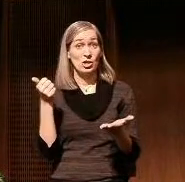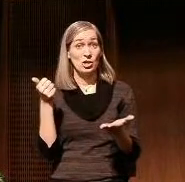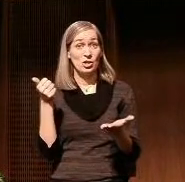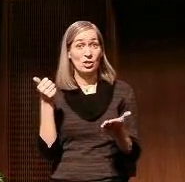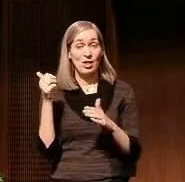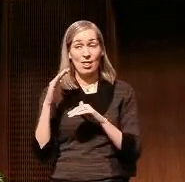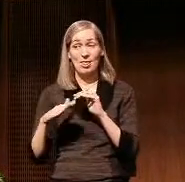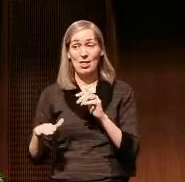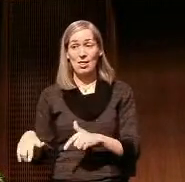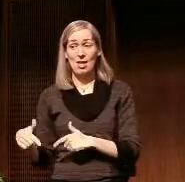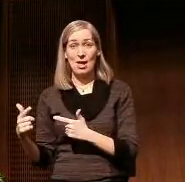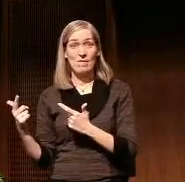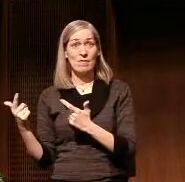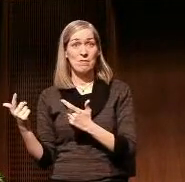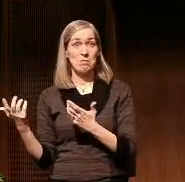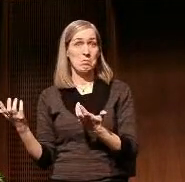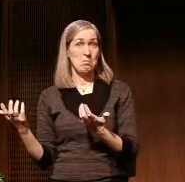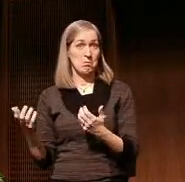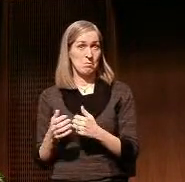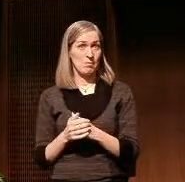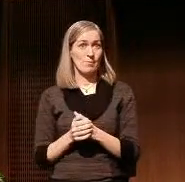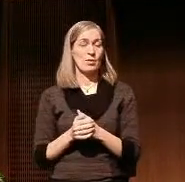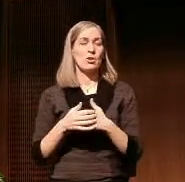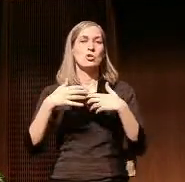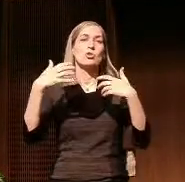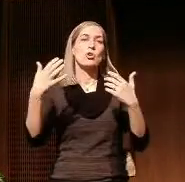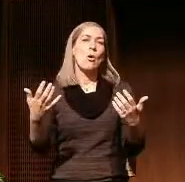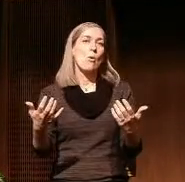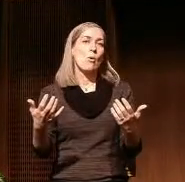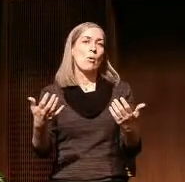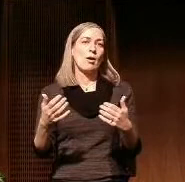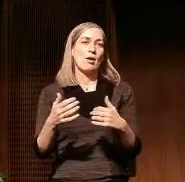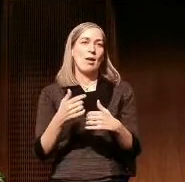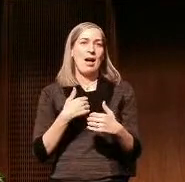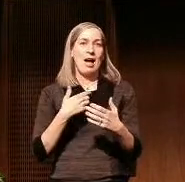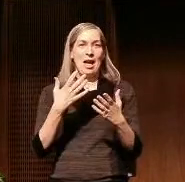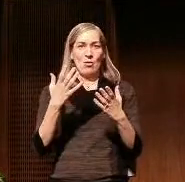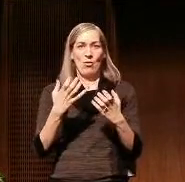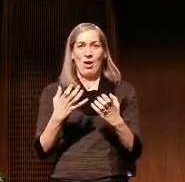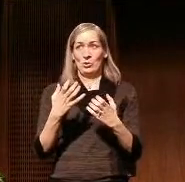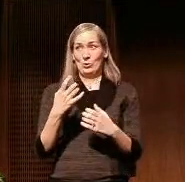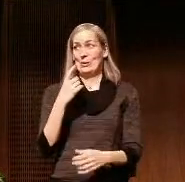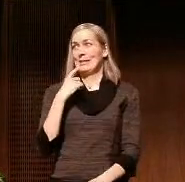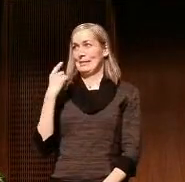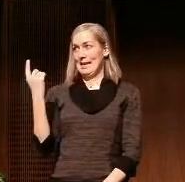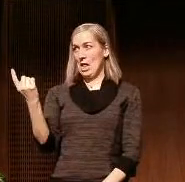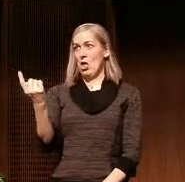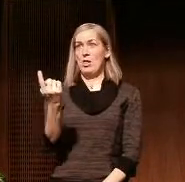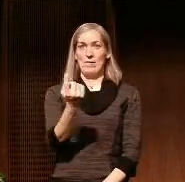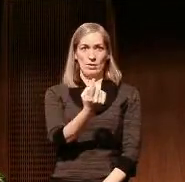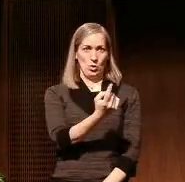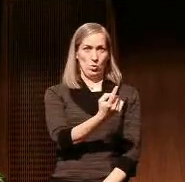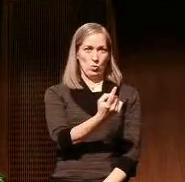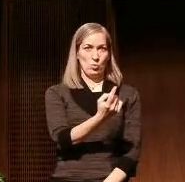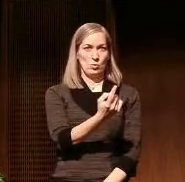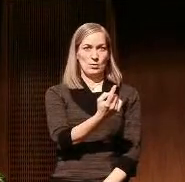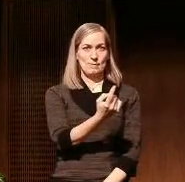than life? So what I want to say to all of us is,